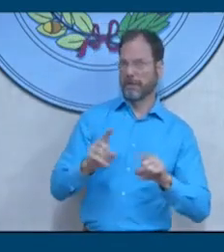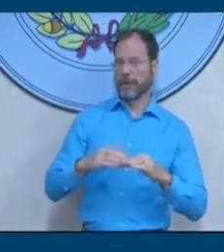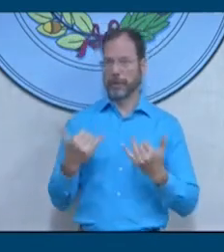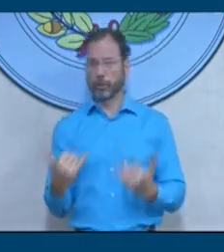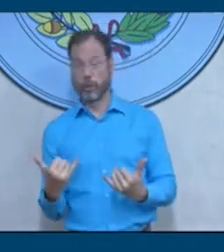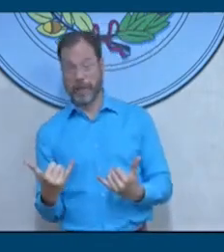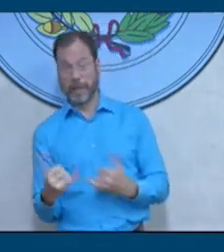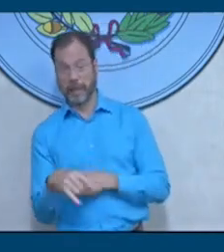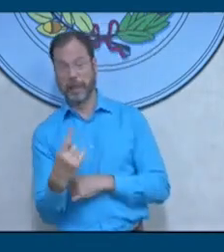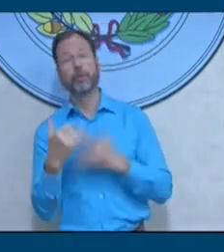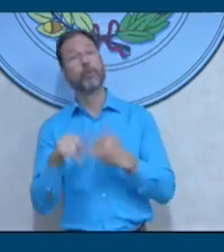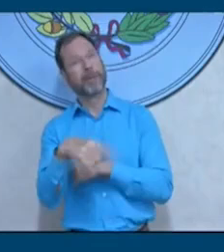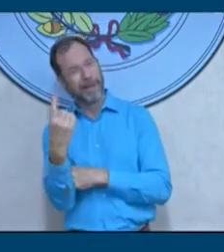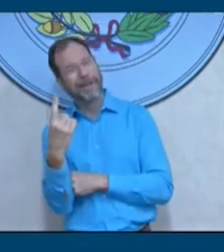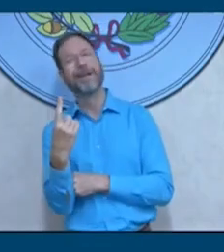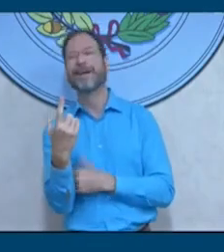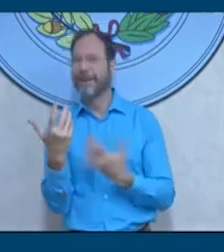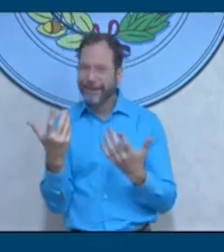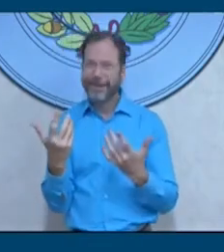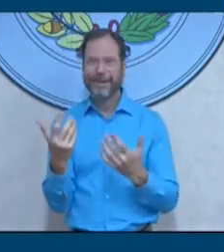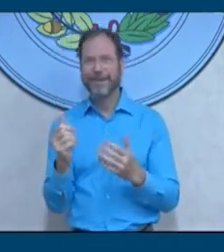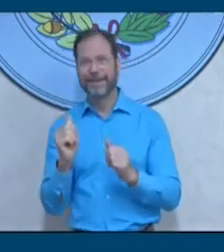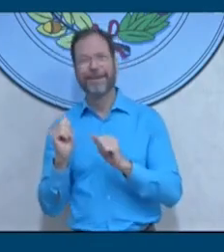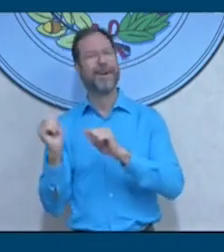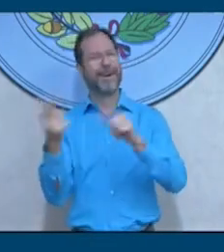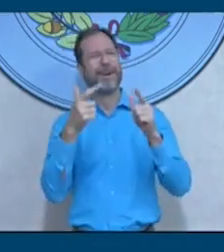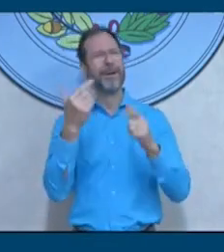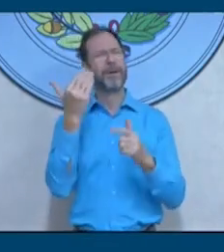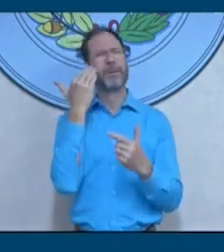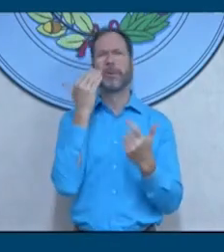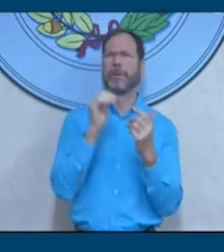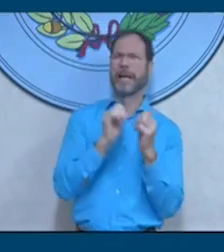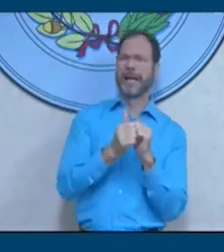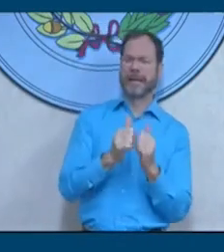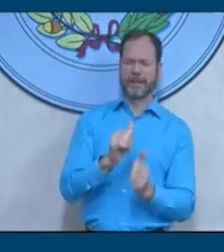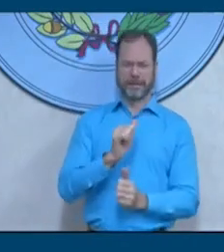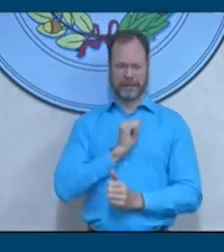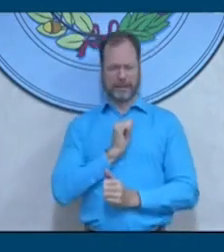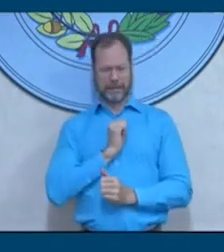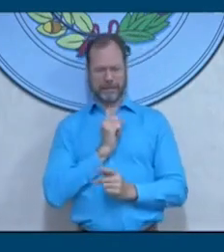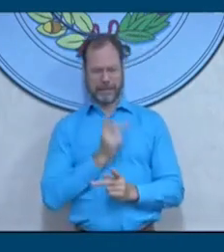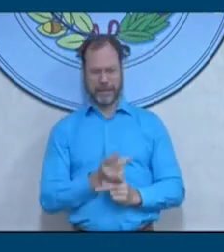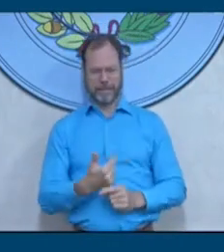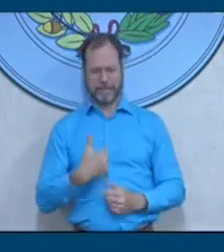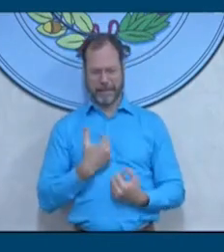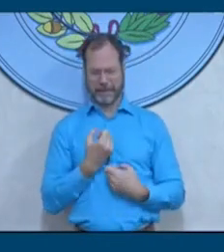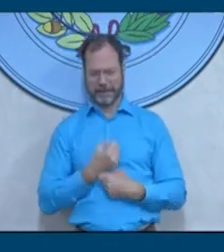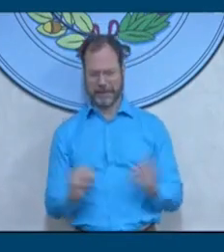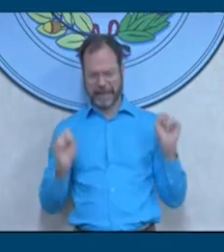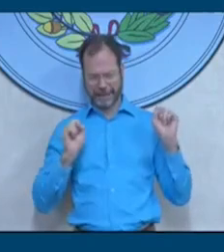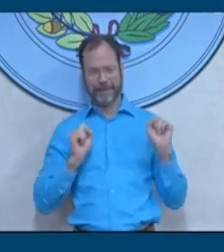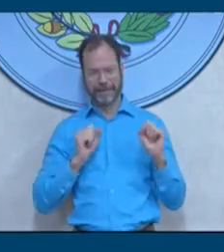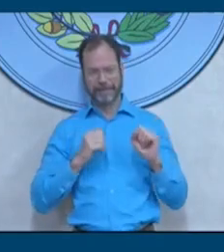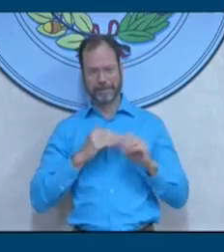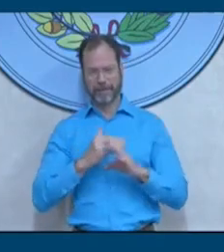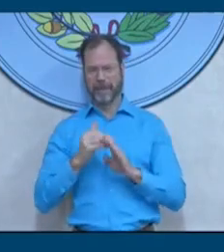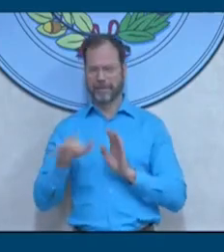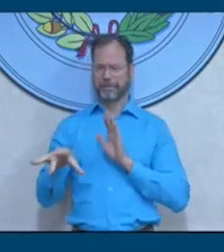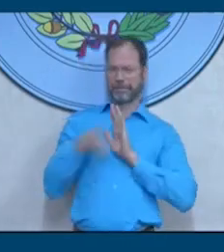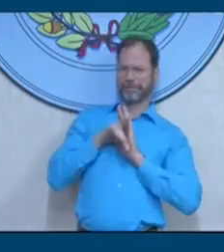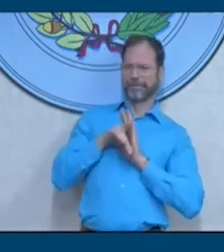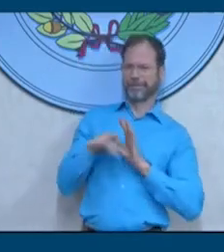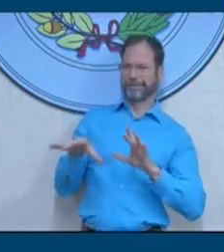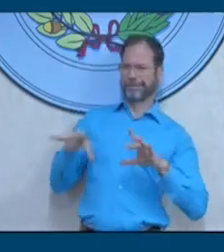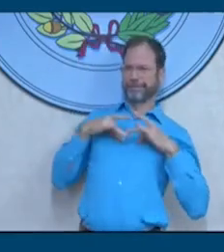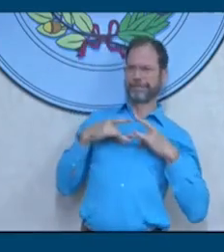today everyone now knows how to make safe decisions to prevent contracting